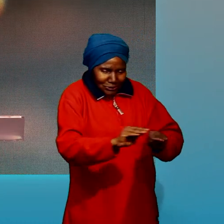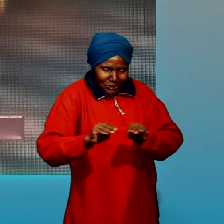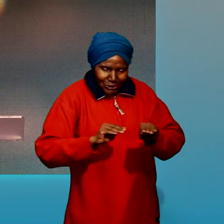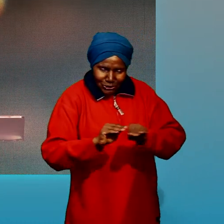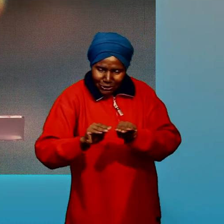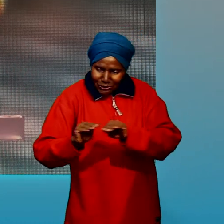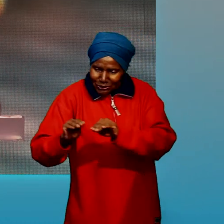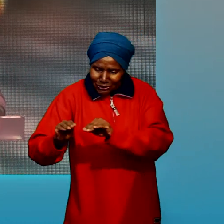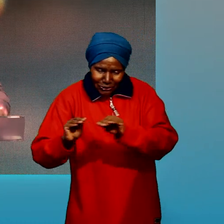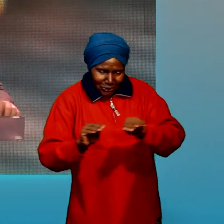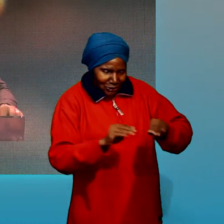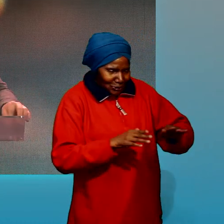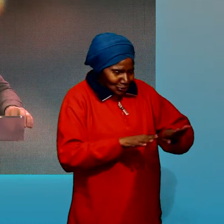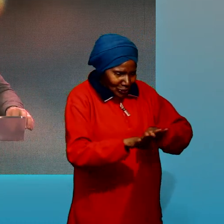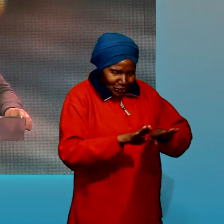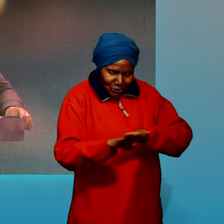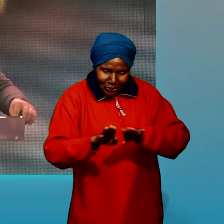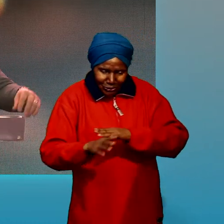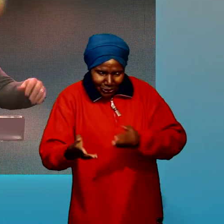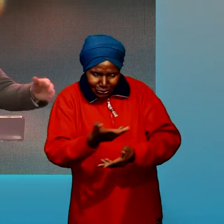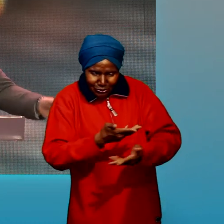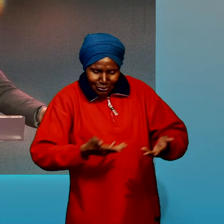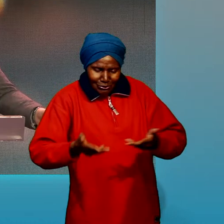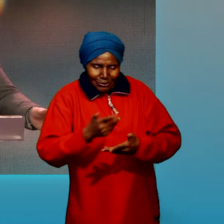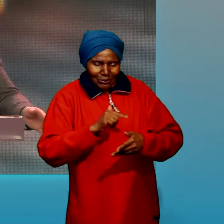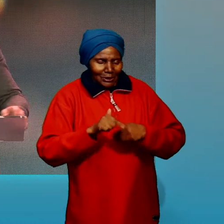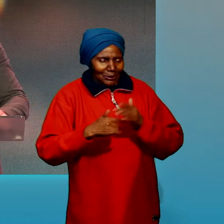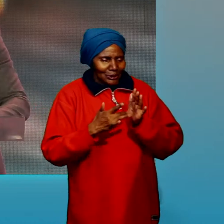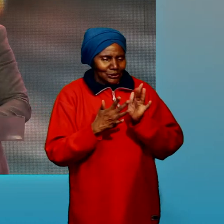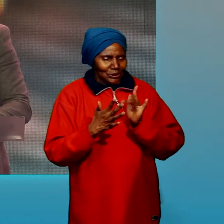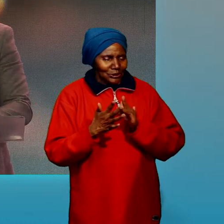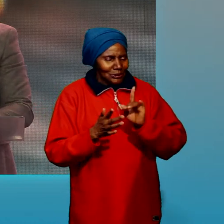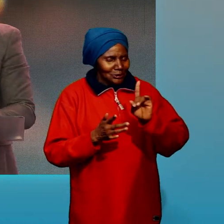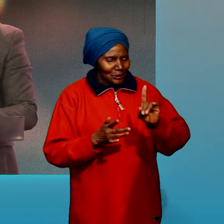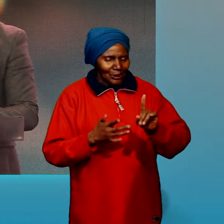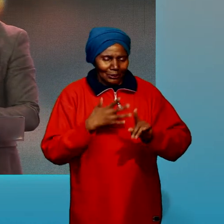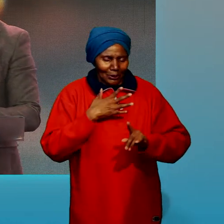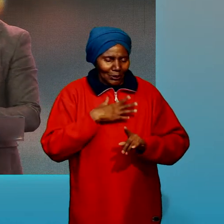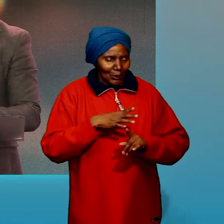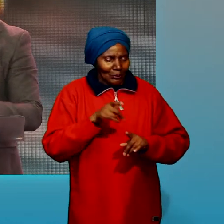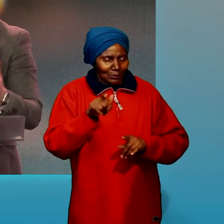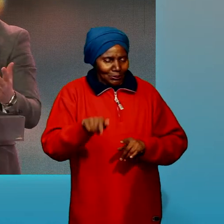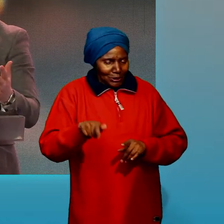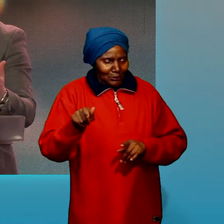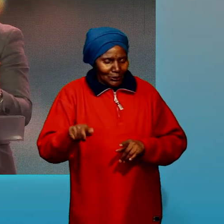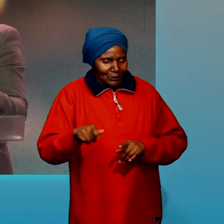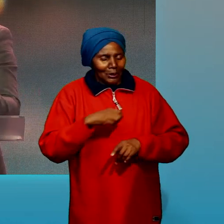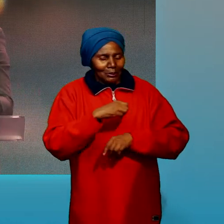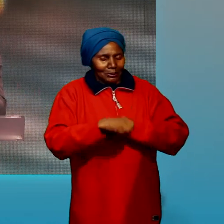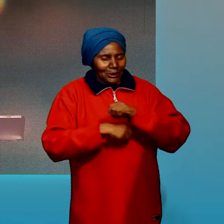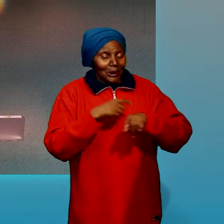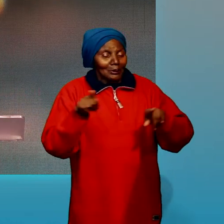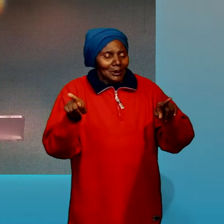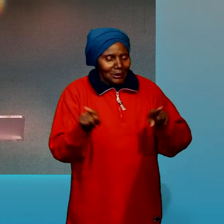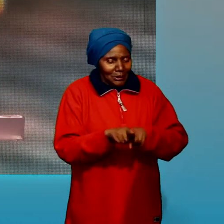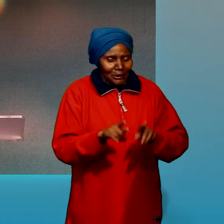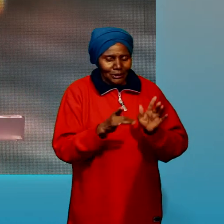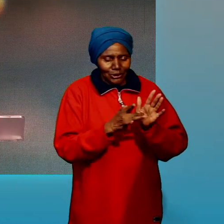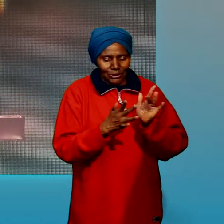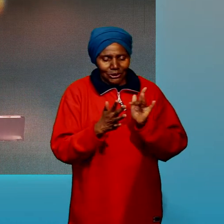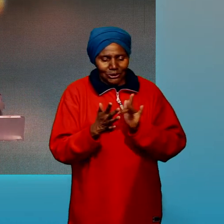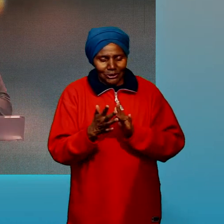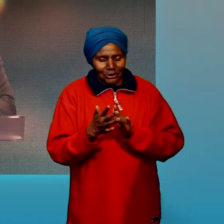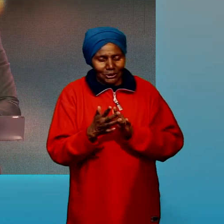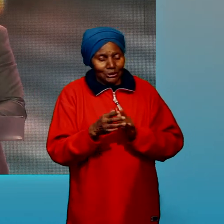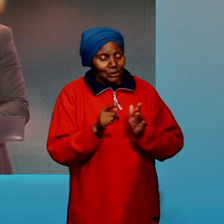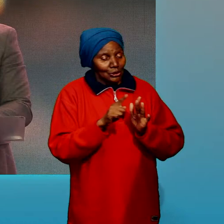yes, but more people who are like Christ. How do we achieve this? The answer is in verses 4 and 5